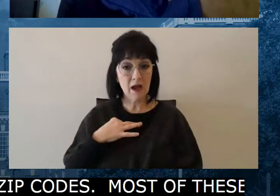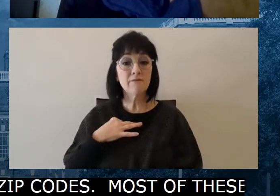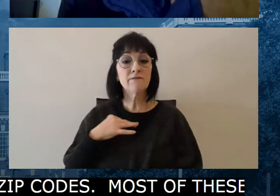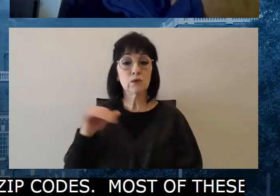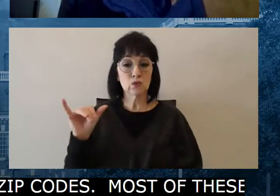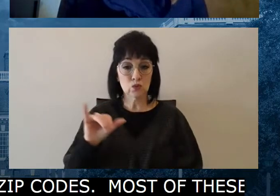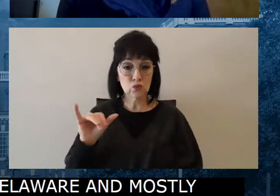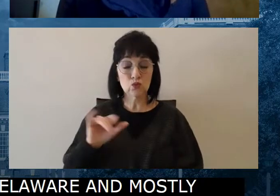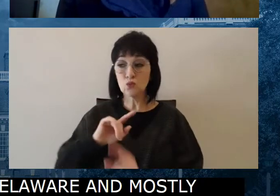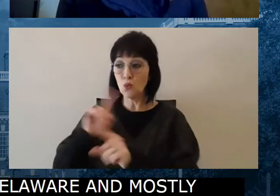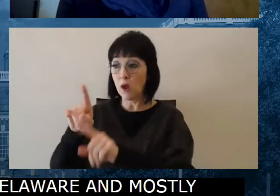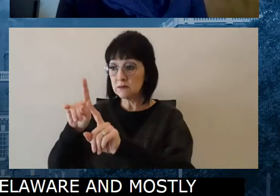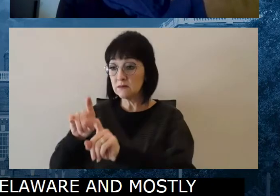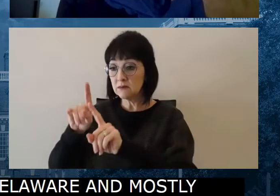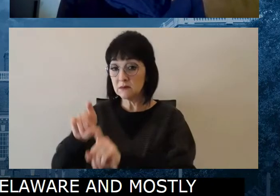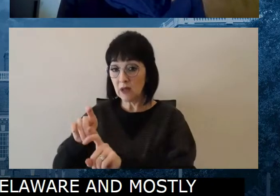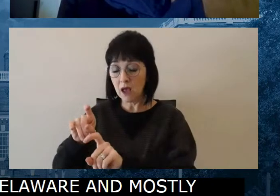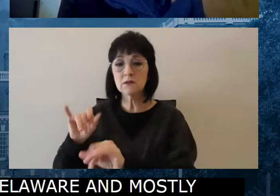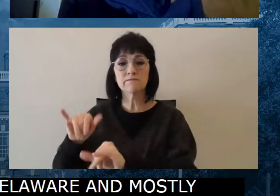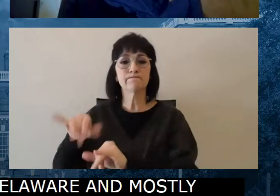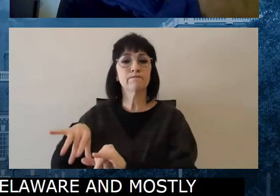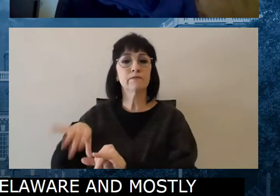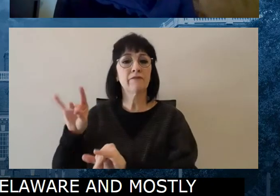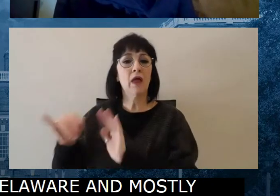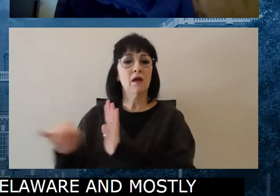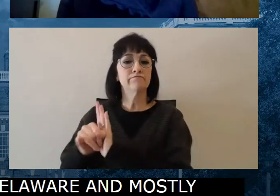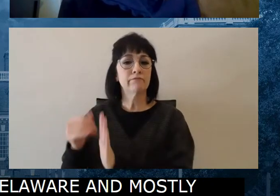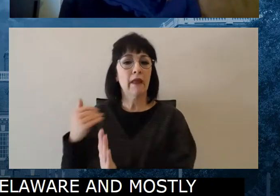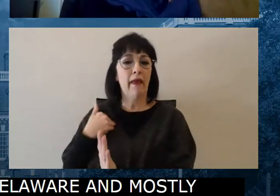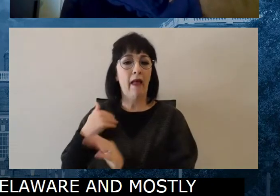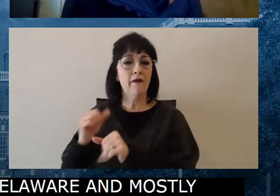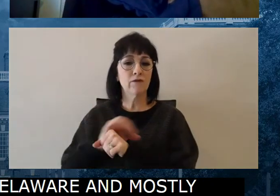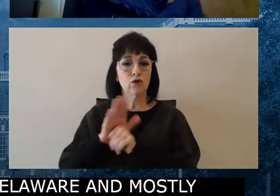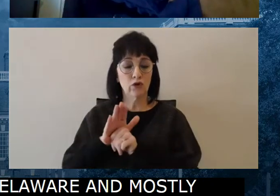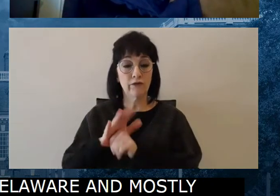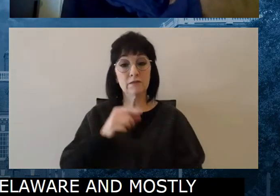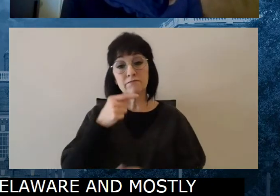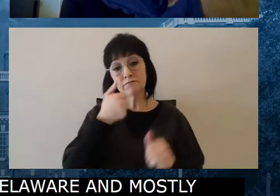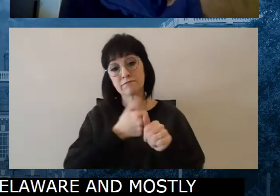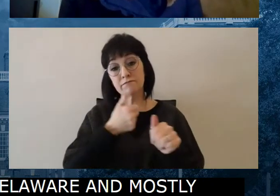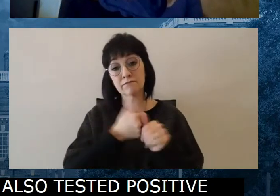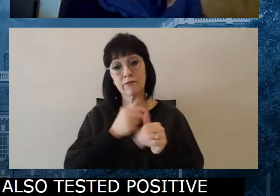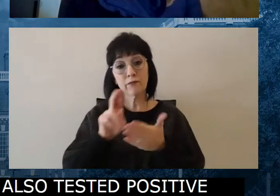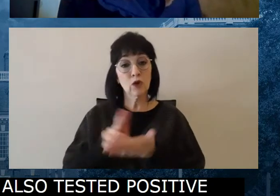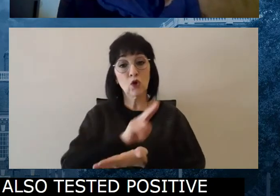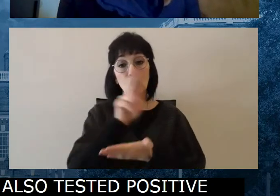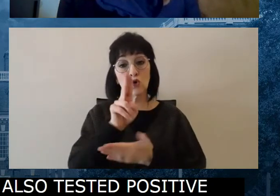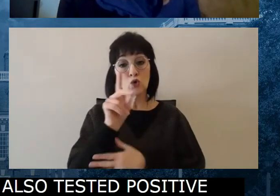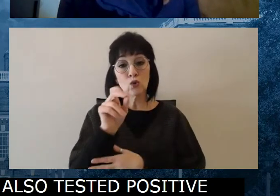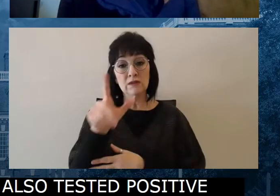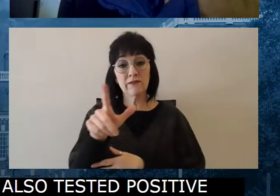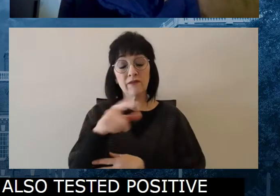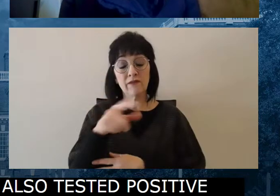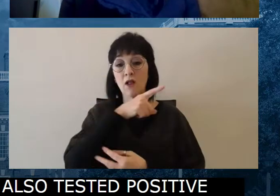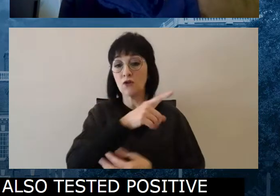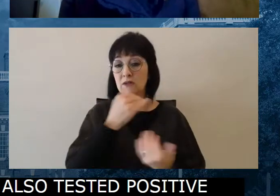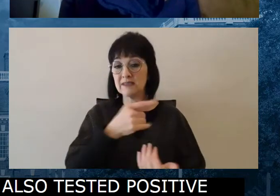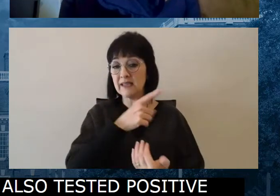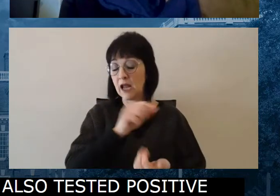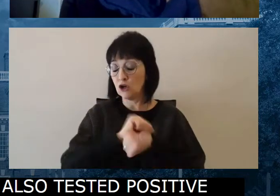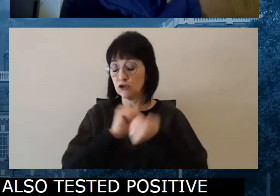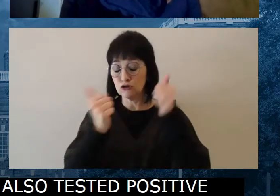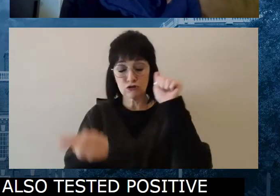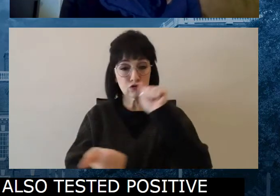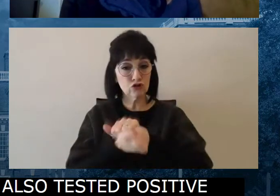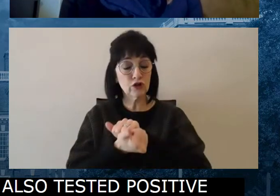positive recently. The University of Delaware administration has changed dining hall operations, imposed gathering